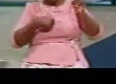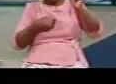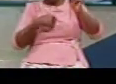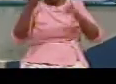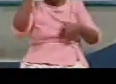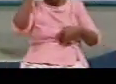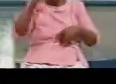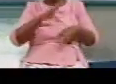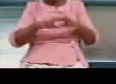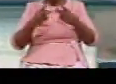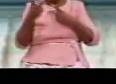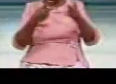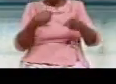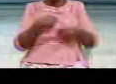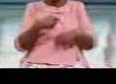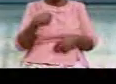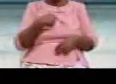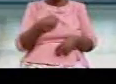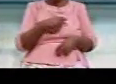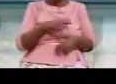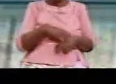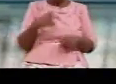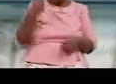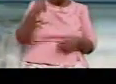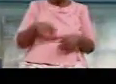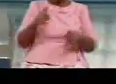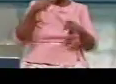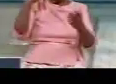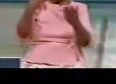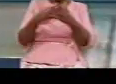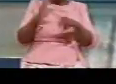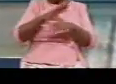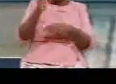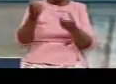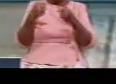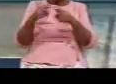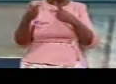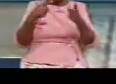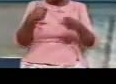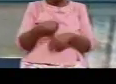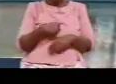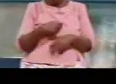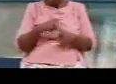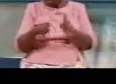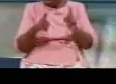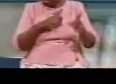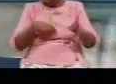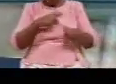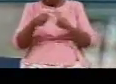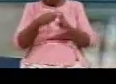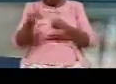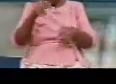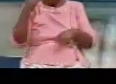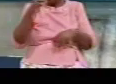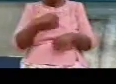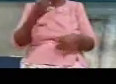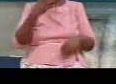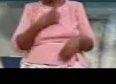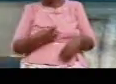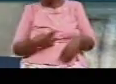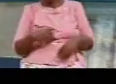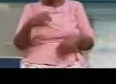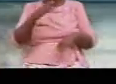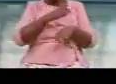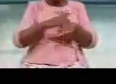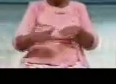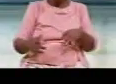visit me. When did you see, Lord, you hungry and naked? and sick and in prison and did not visit